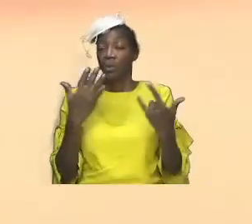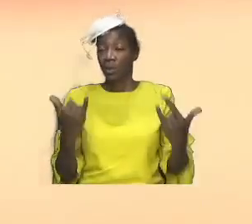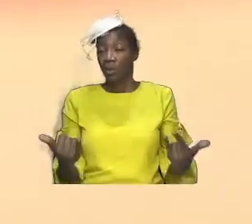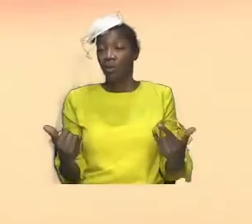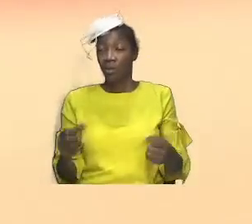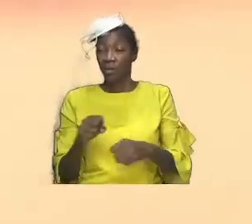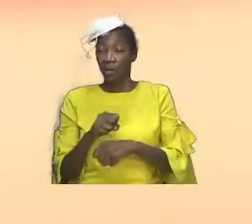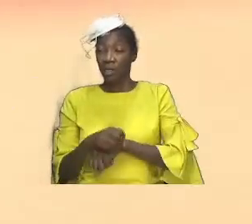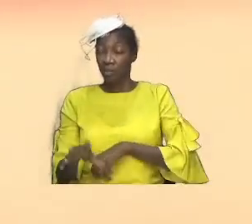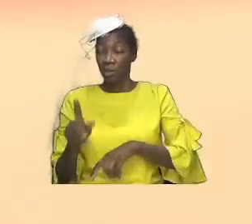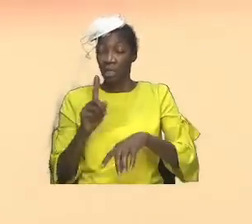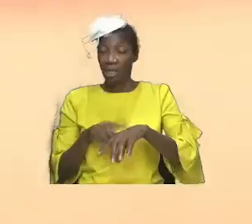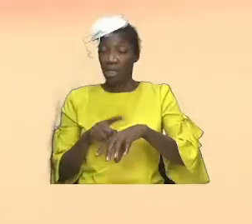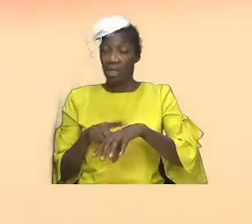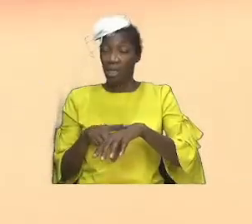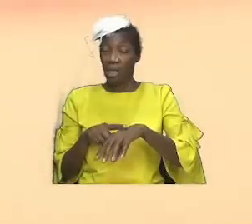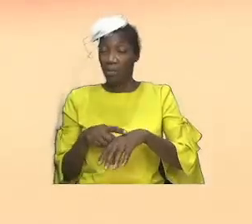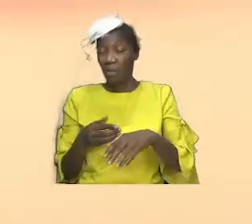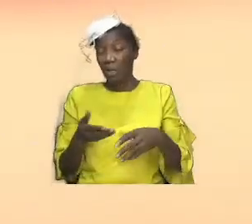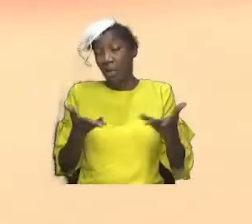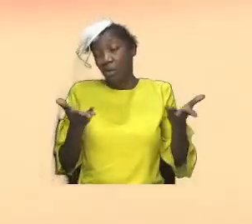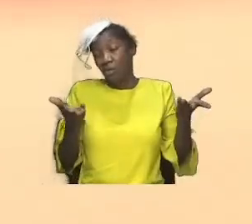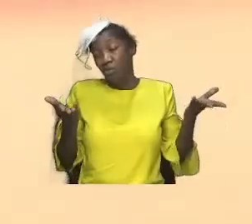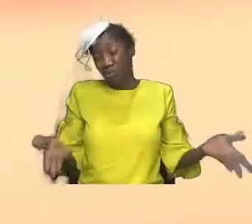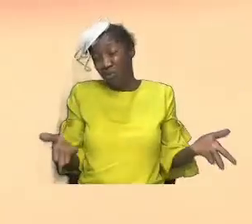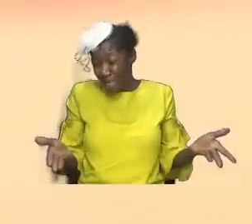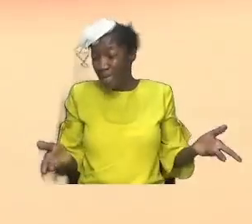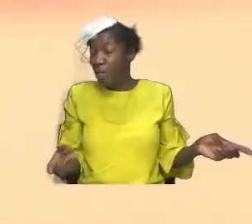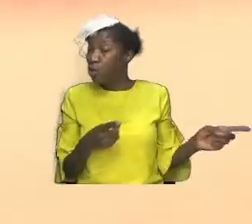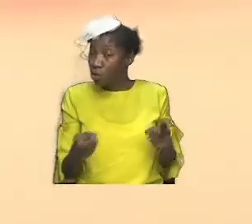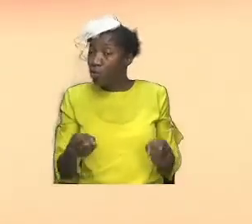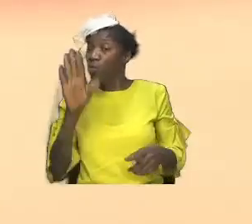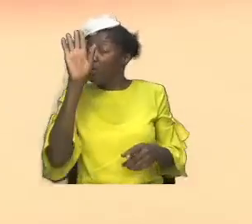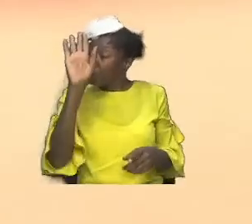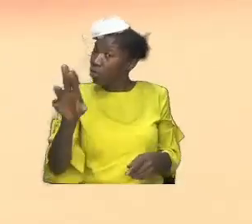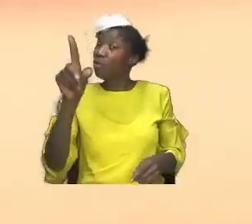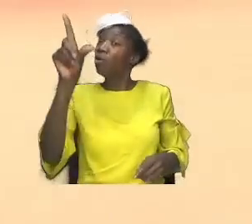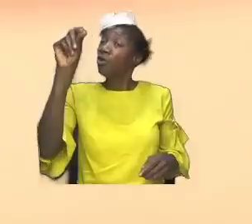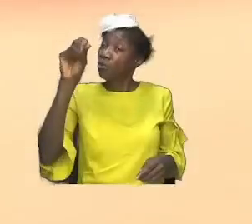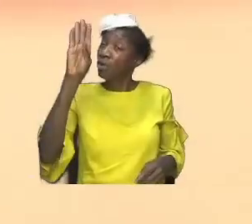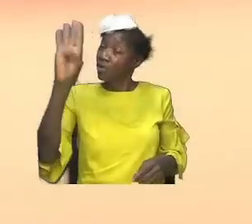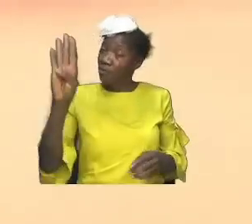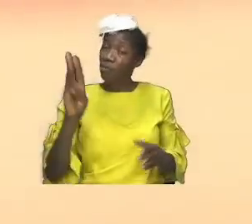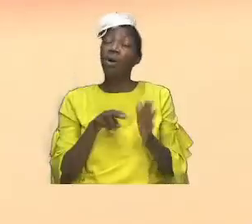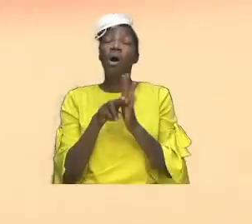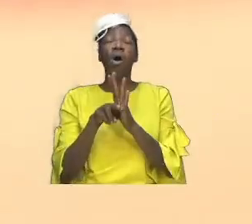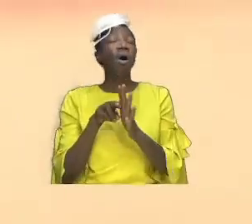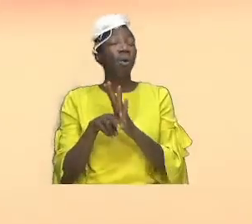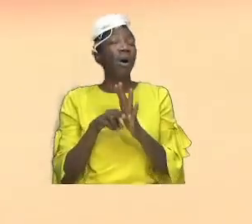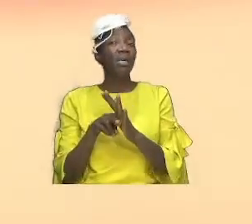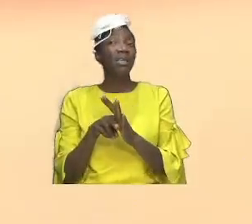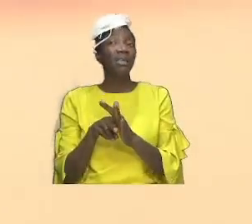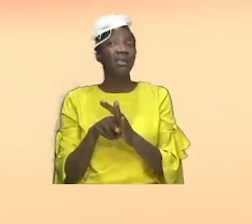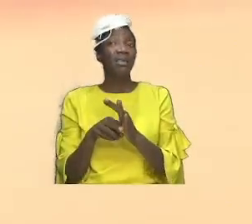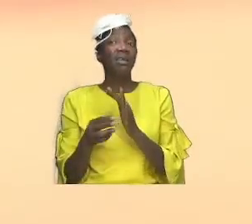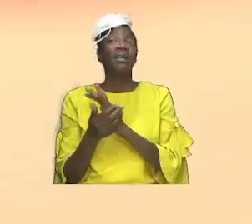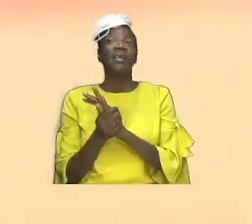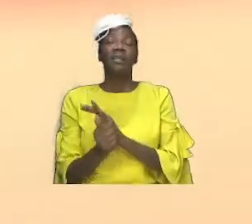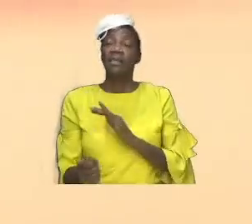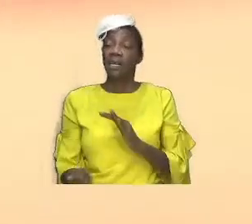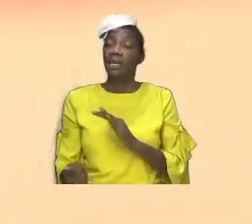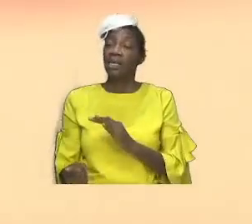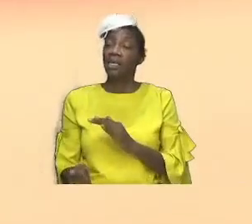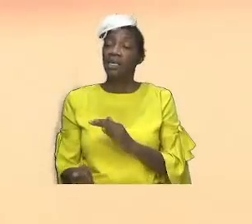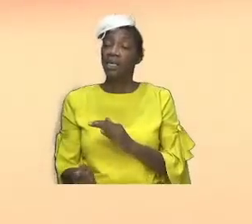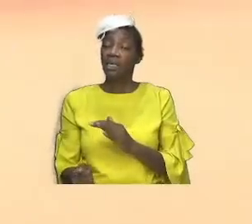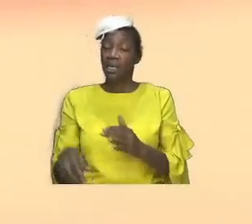spend our time. What do we do with our 24 hours? And our talent. We are